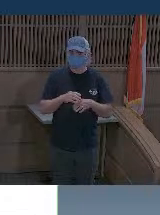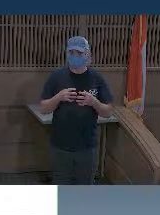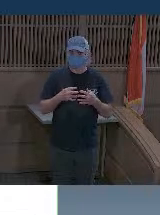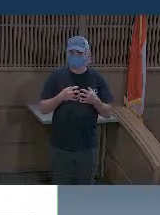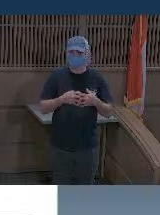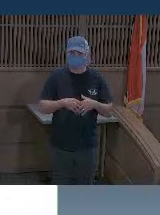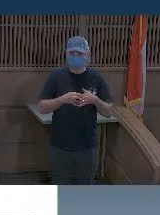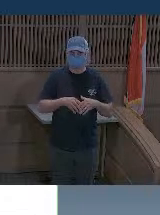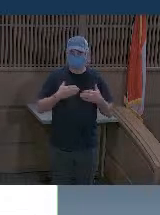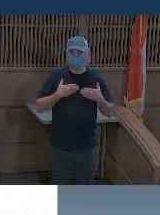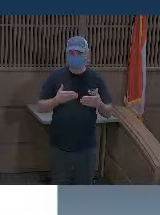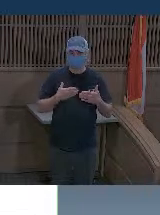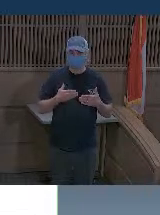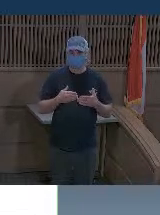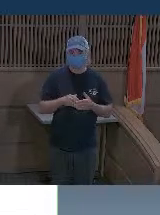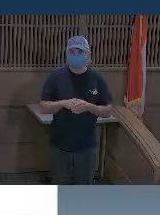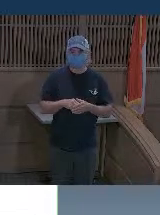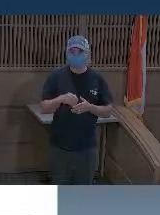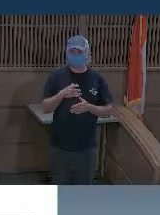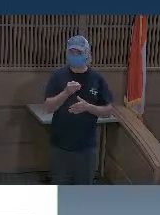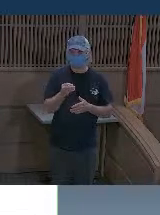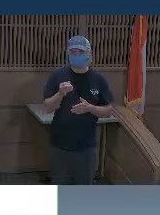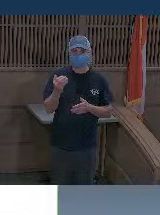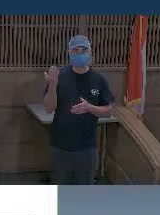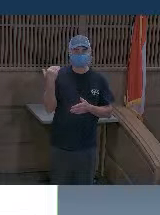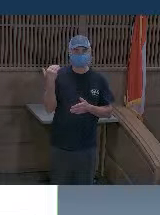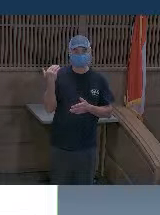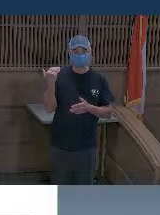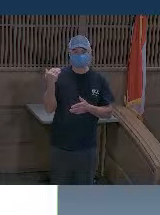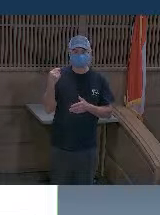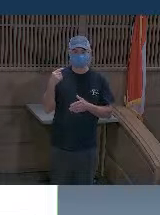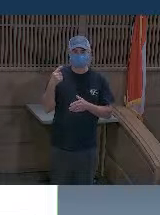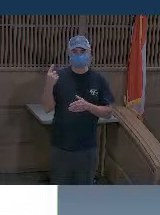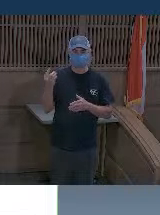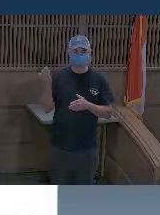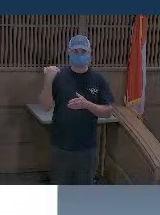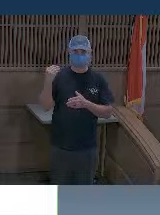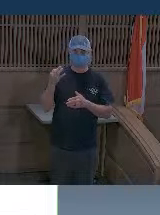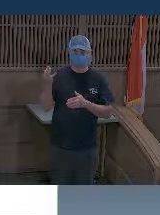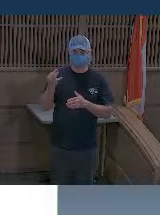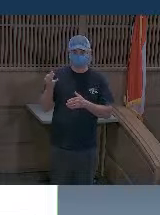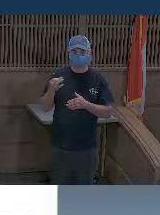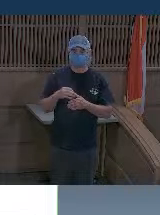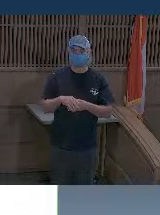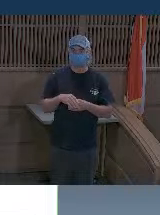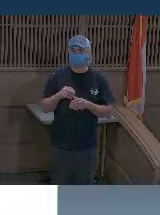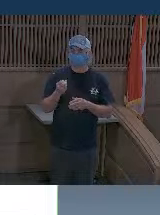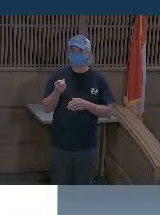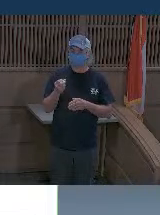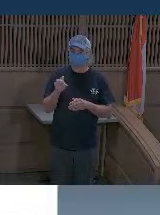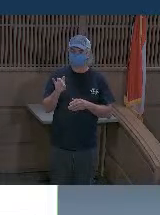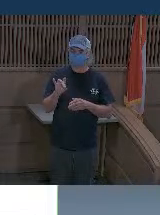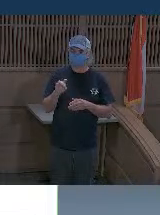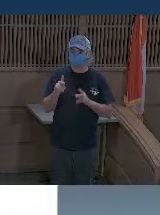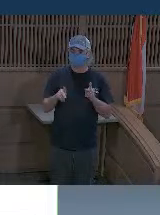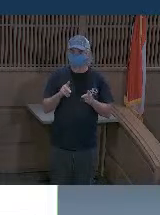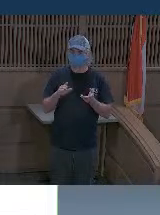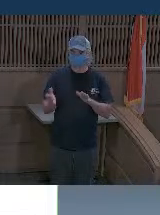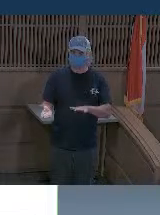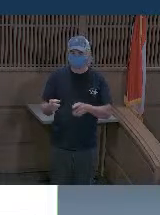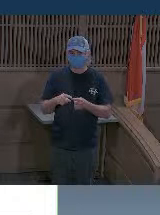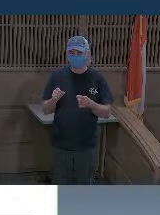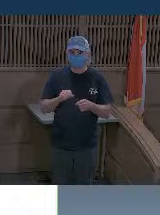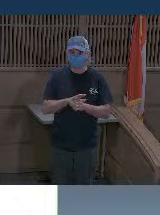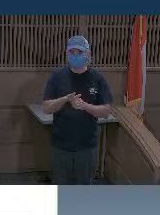have lost 5 patients to COVID. 5 patients have died. Since the surge began in July, we've admitted 1,041